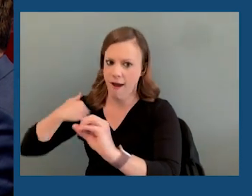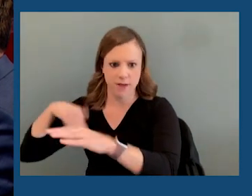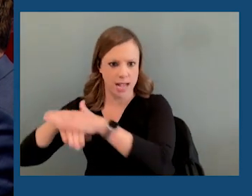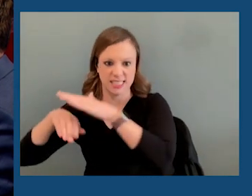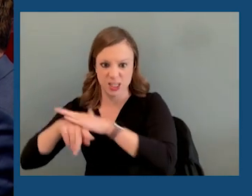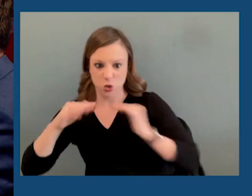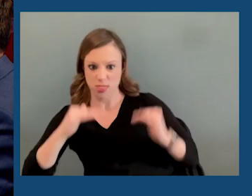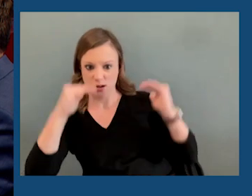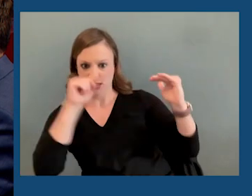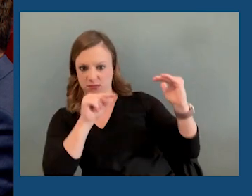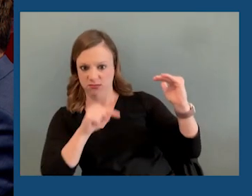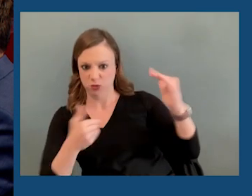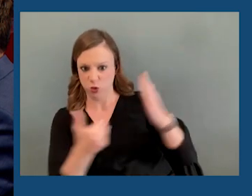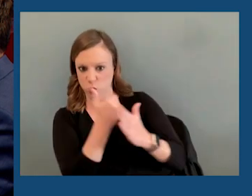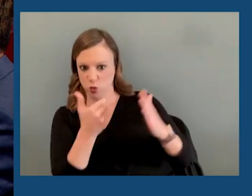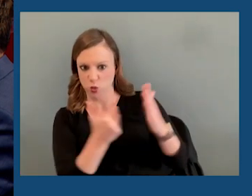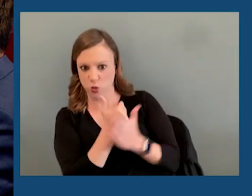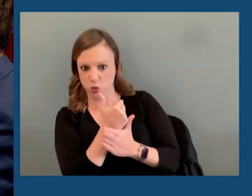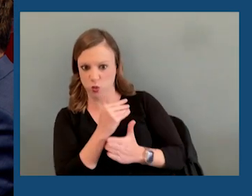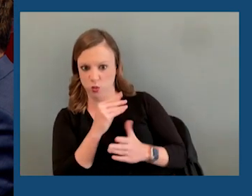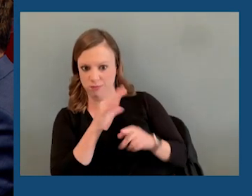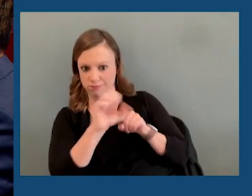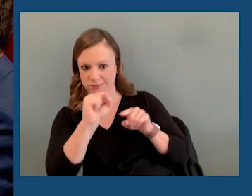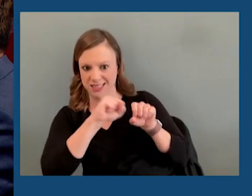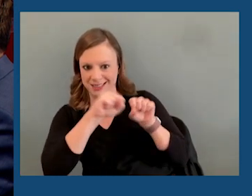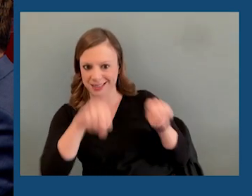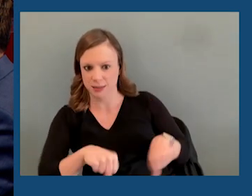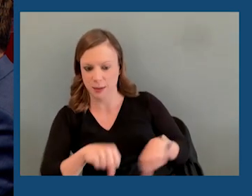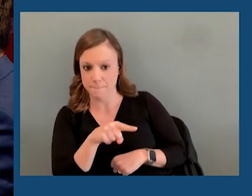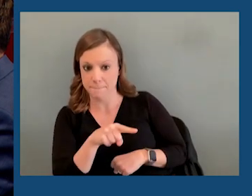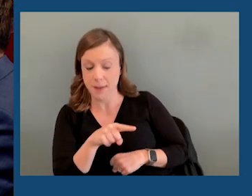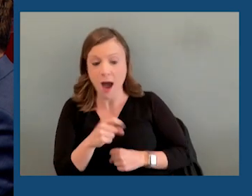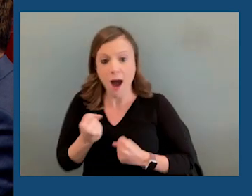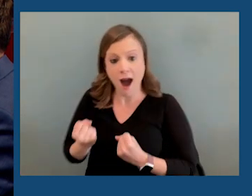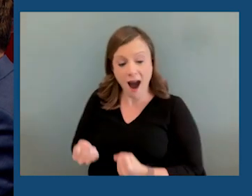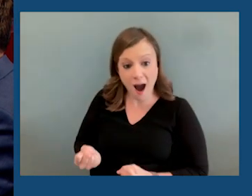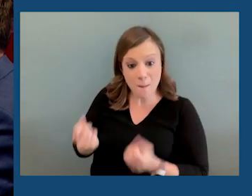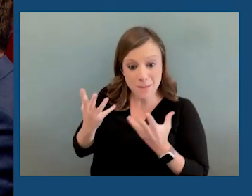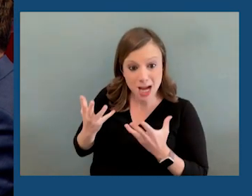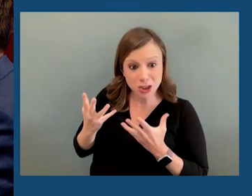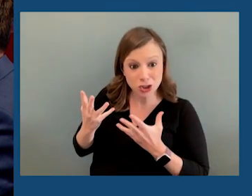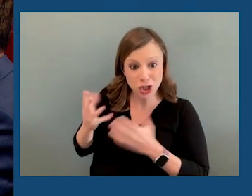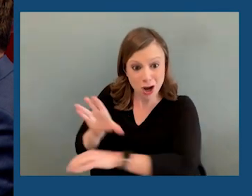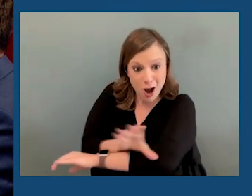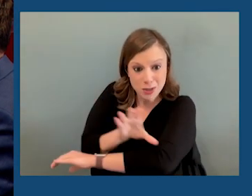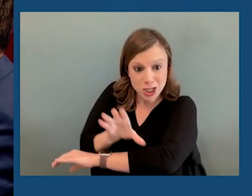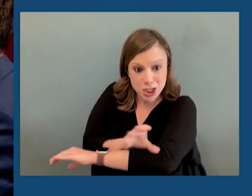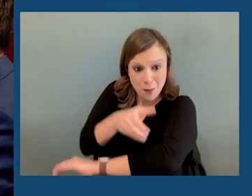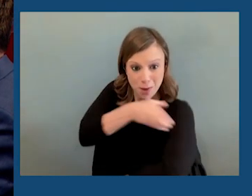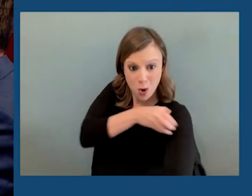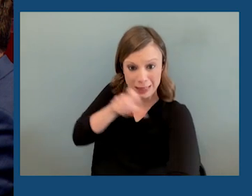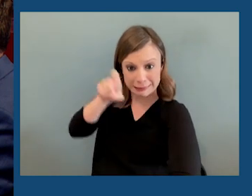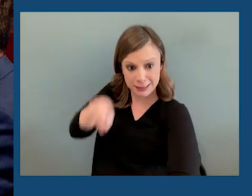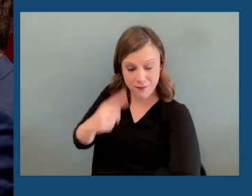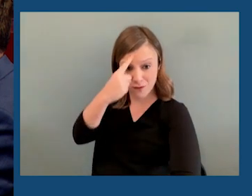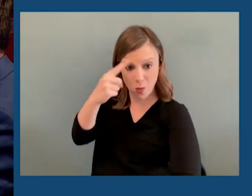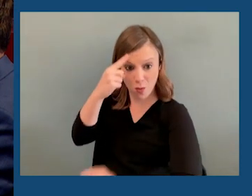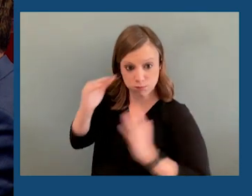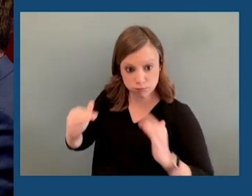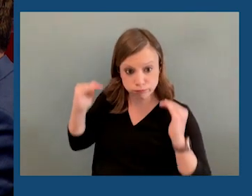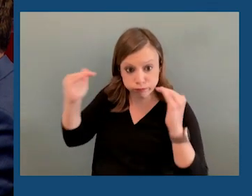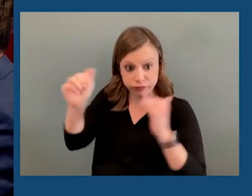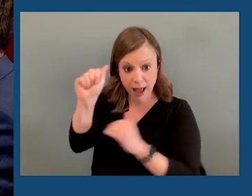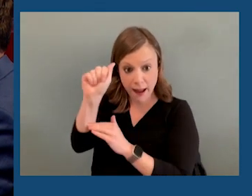computational power is needed just to do the kind of advanced AI machine